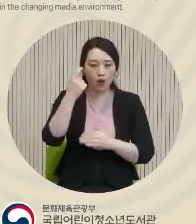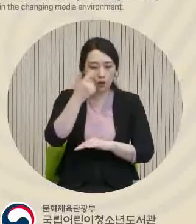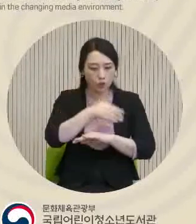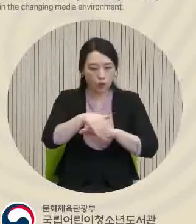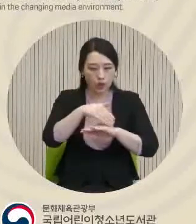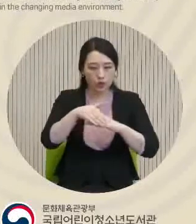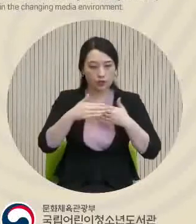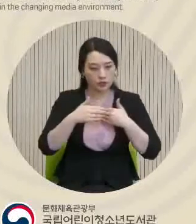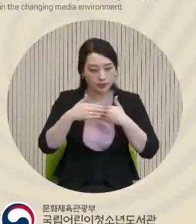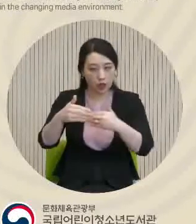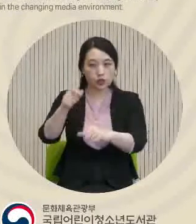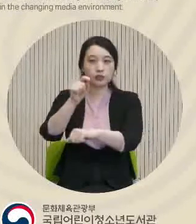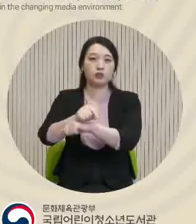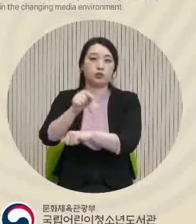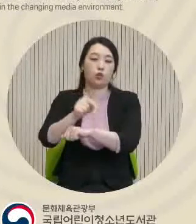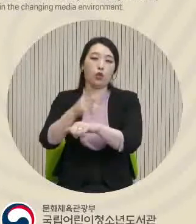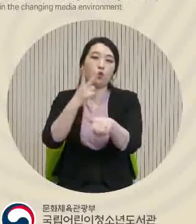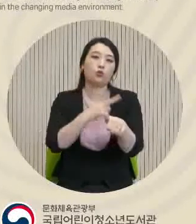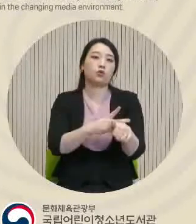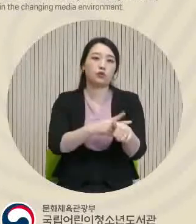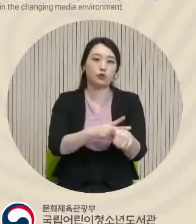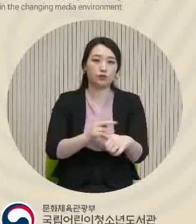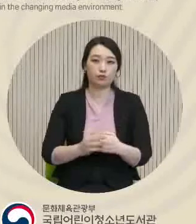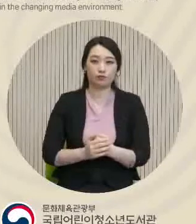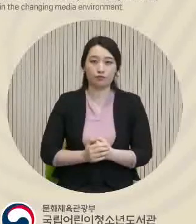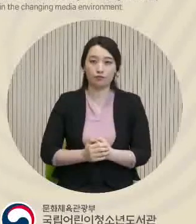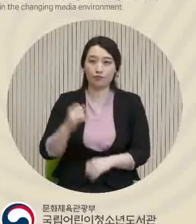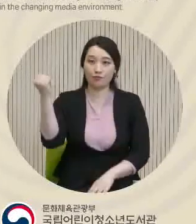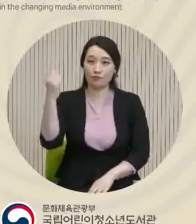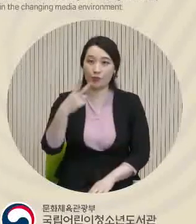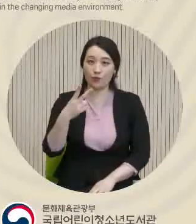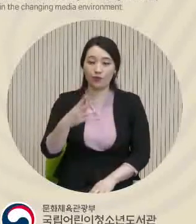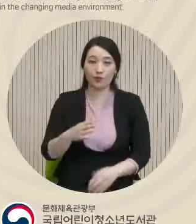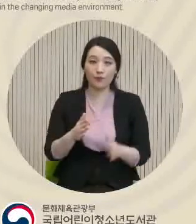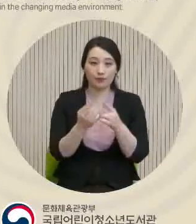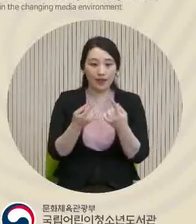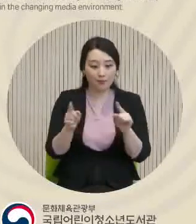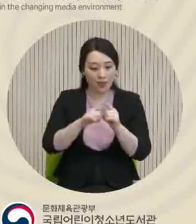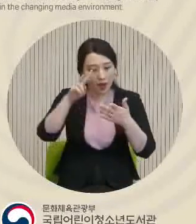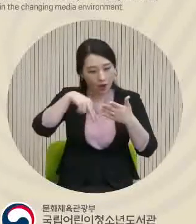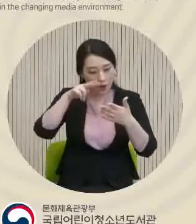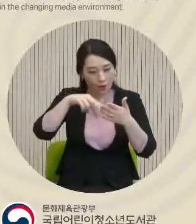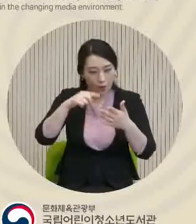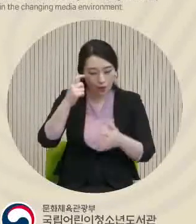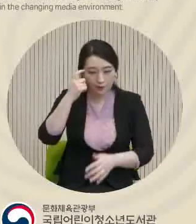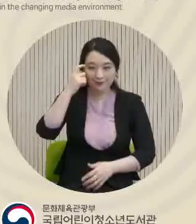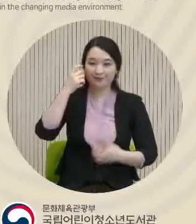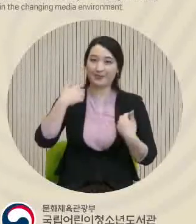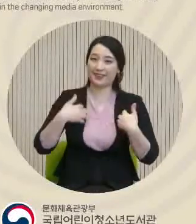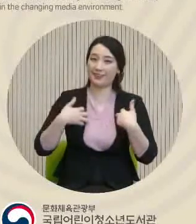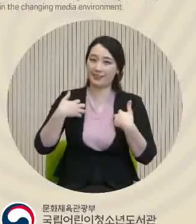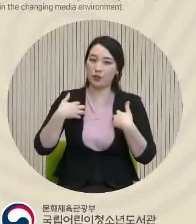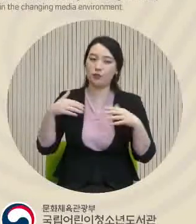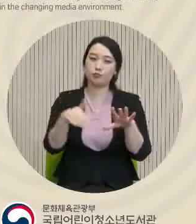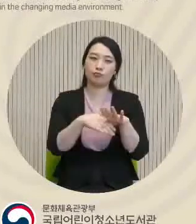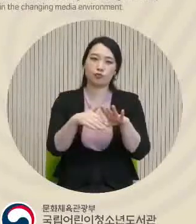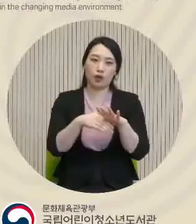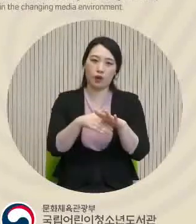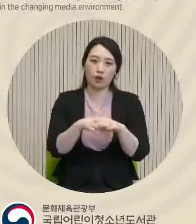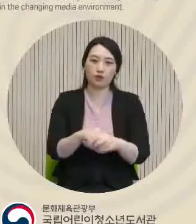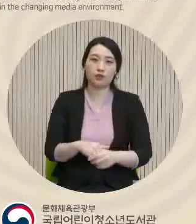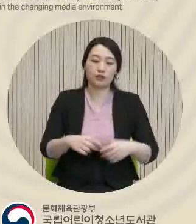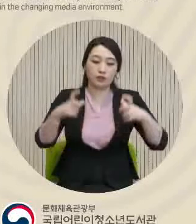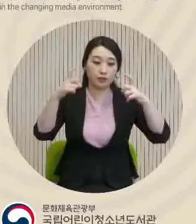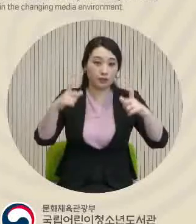qualified books. And that's the role of the libraries. And we have to share our thoughts regarding